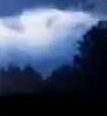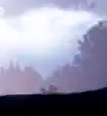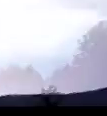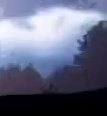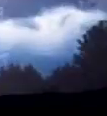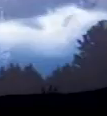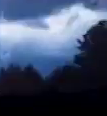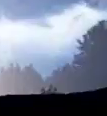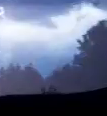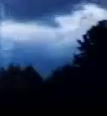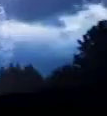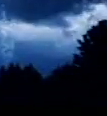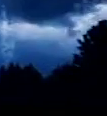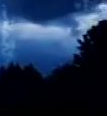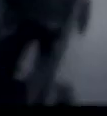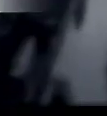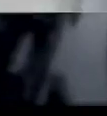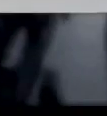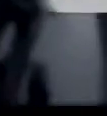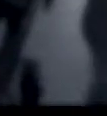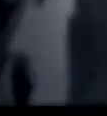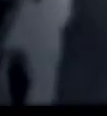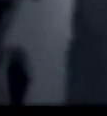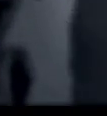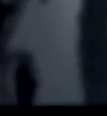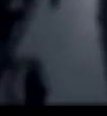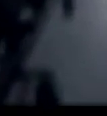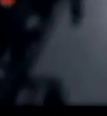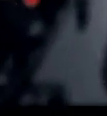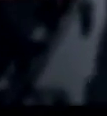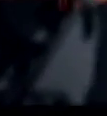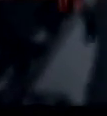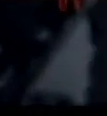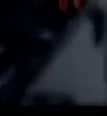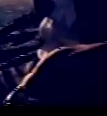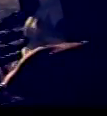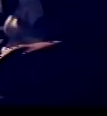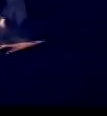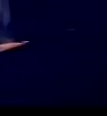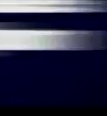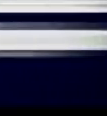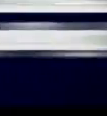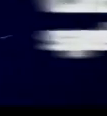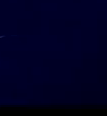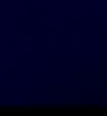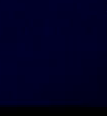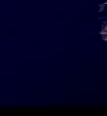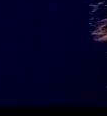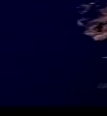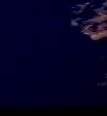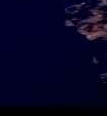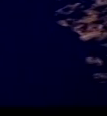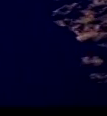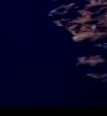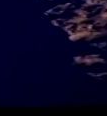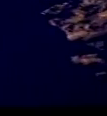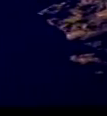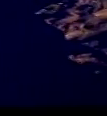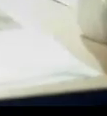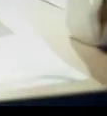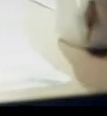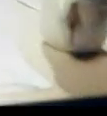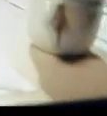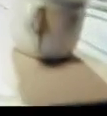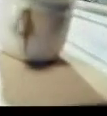They say it's all gloom. We see circumstances spelling doom. And yes, it's a real struggle to